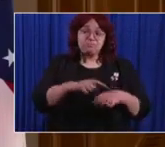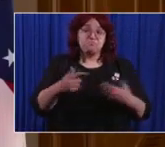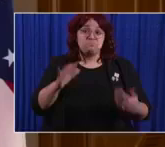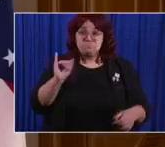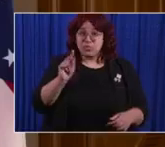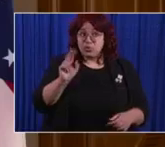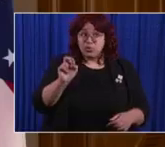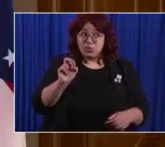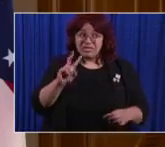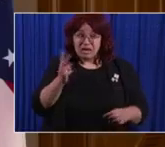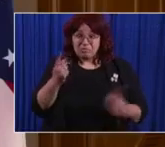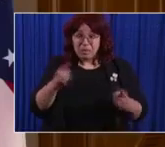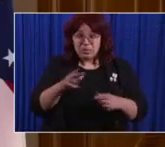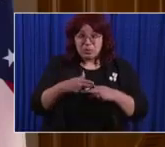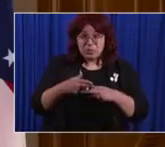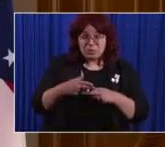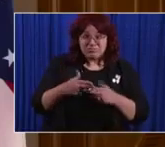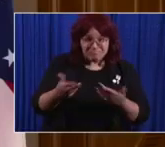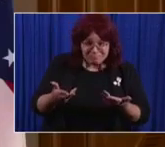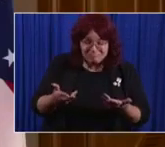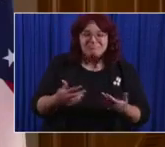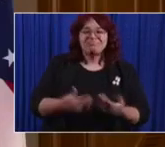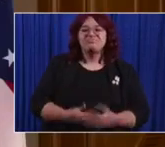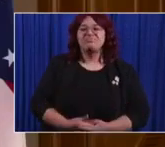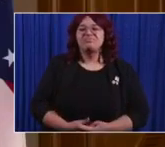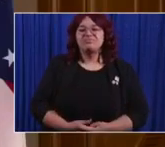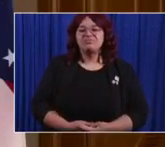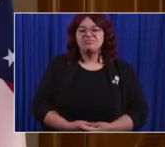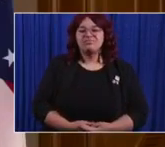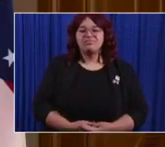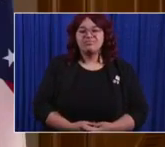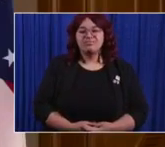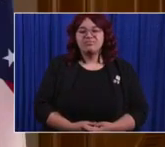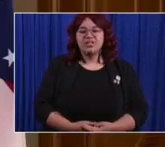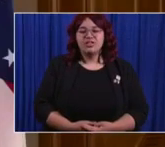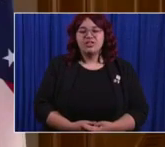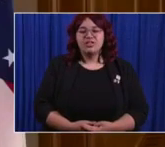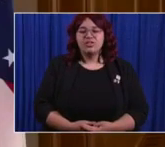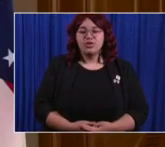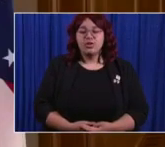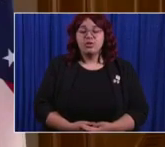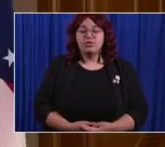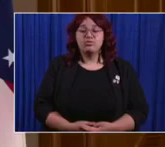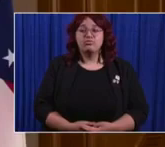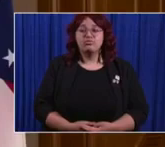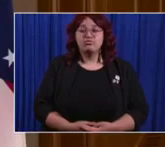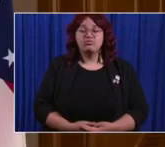for example, in answer to your question, we're not going to